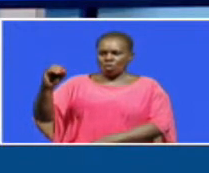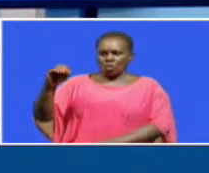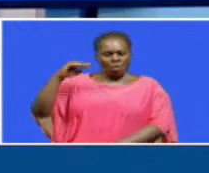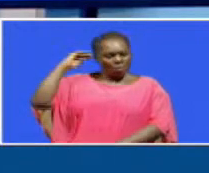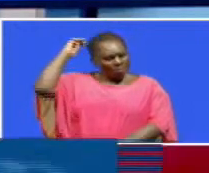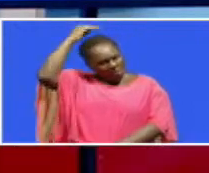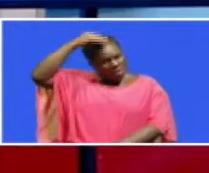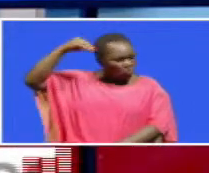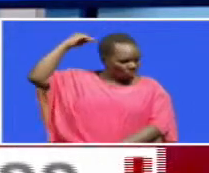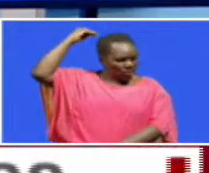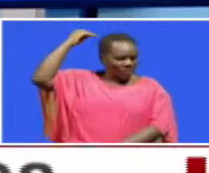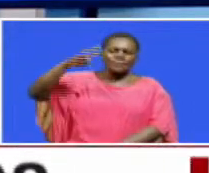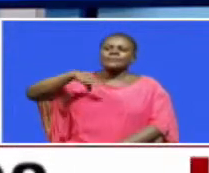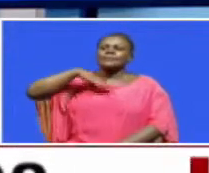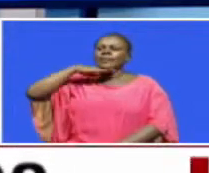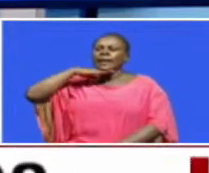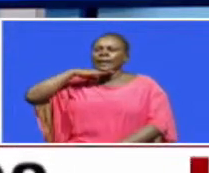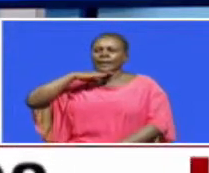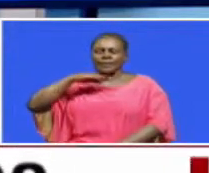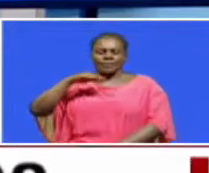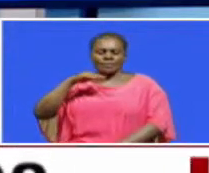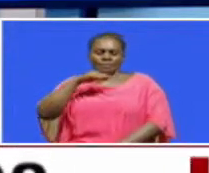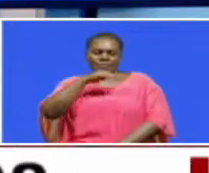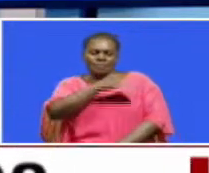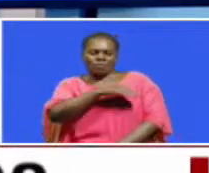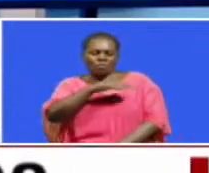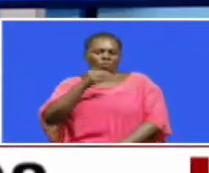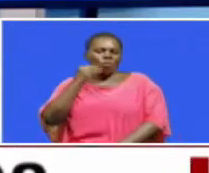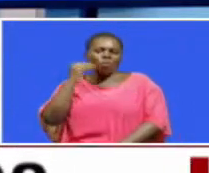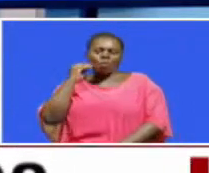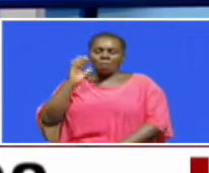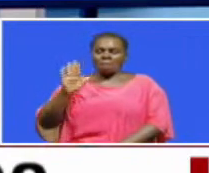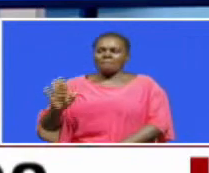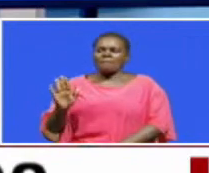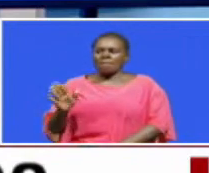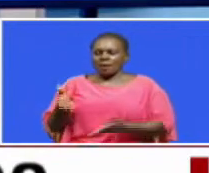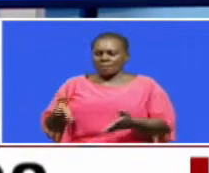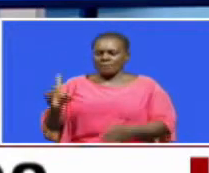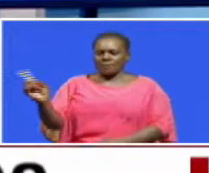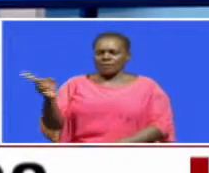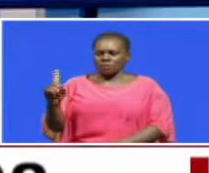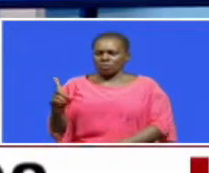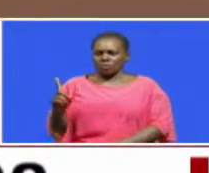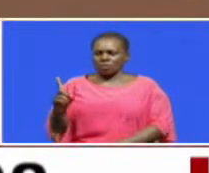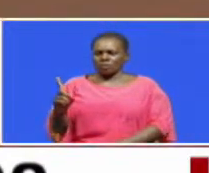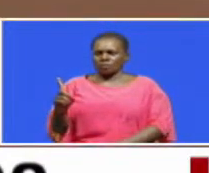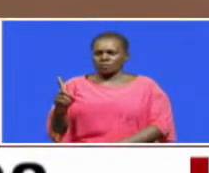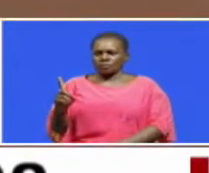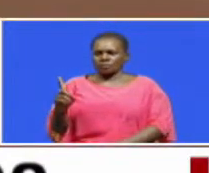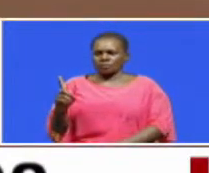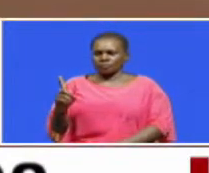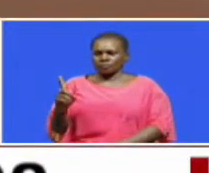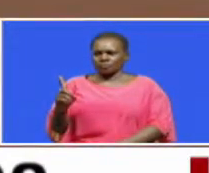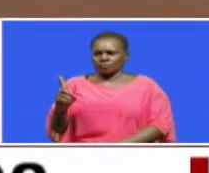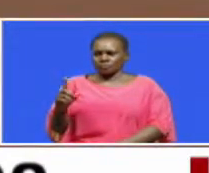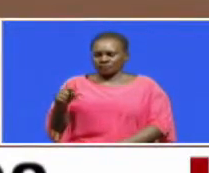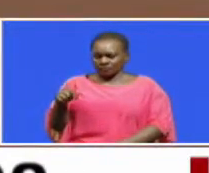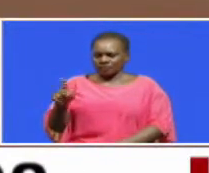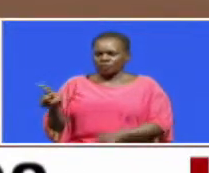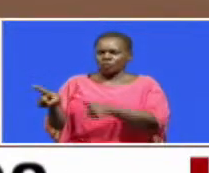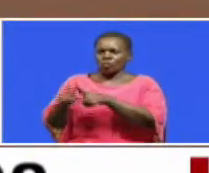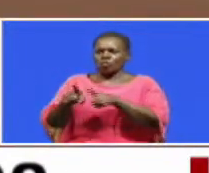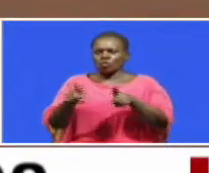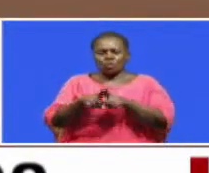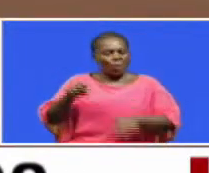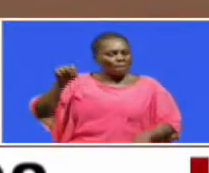Rogo Manduli died this evening at her Riverside Drive home right here in Nairobi. The flamboyant Manduli, who was also